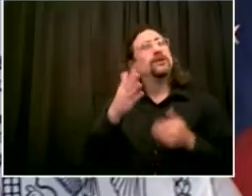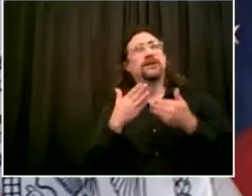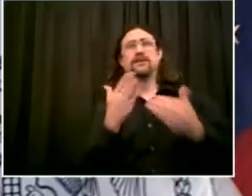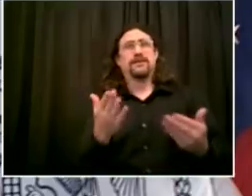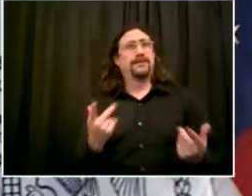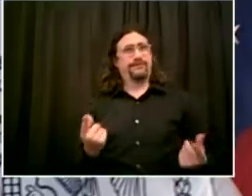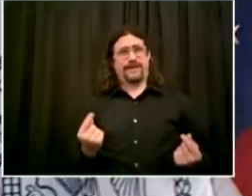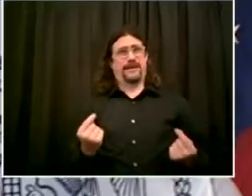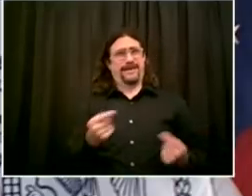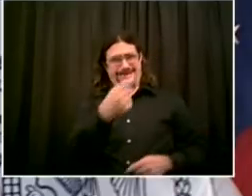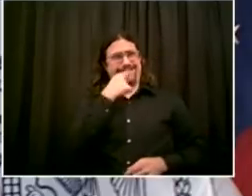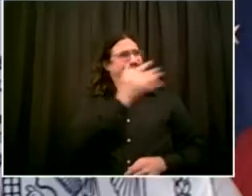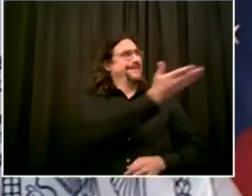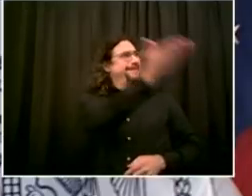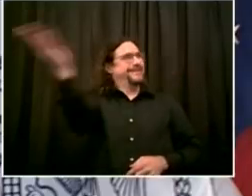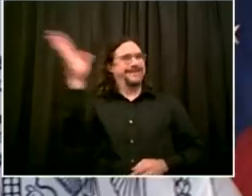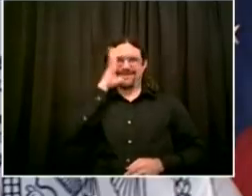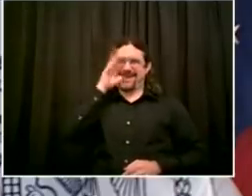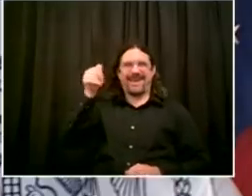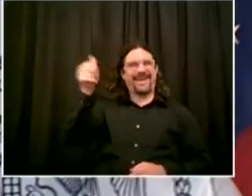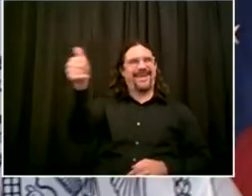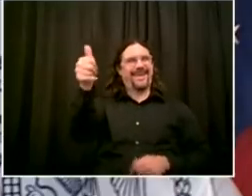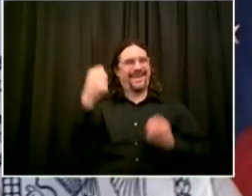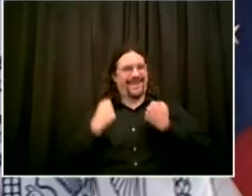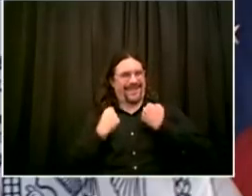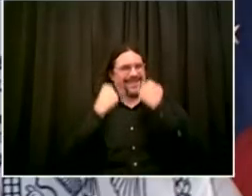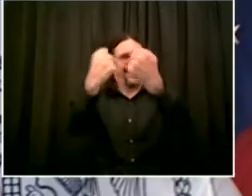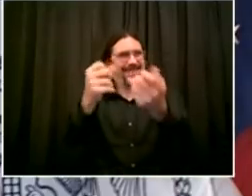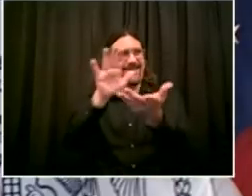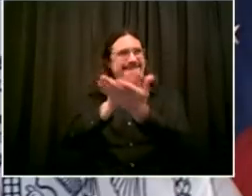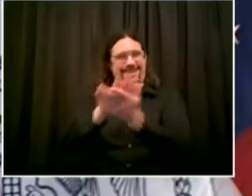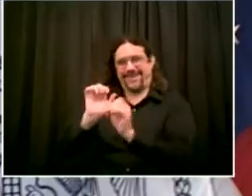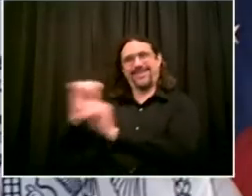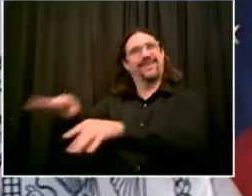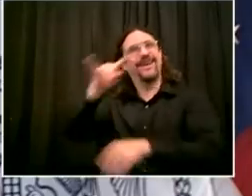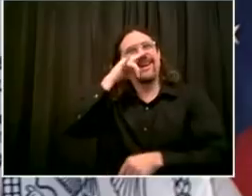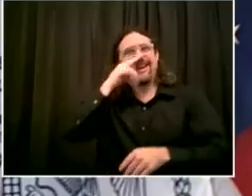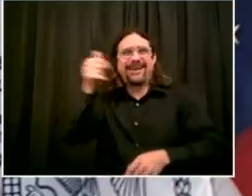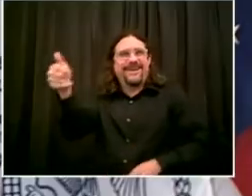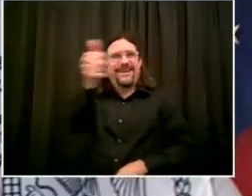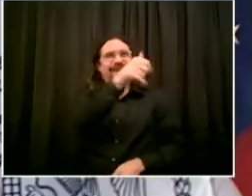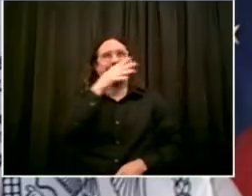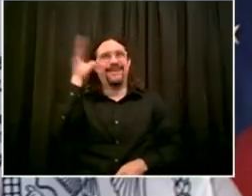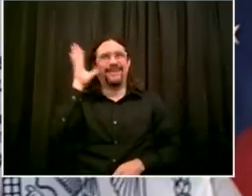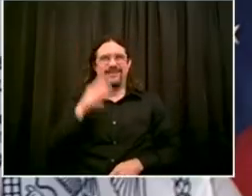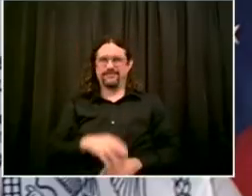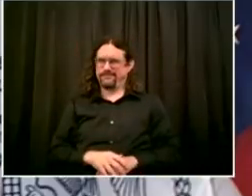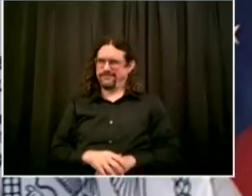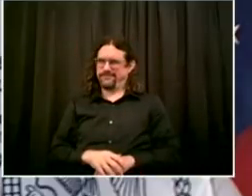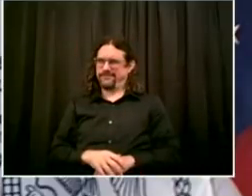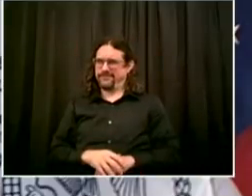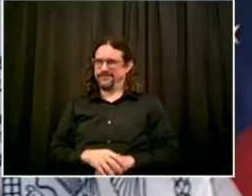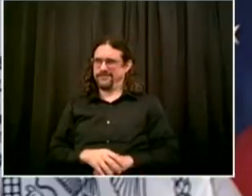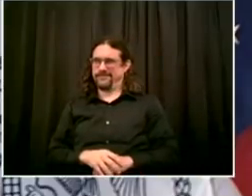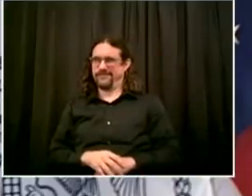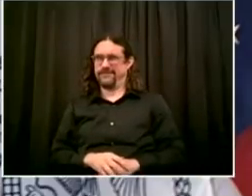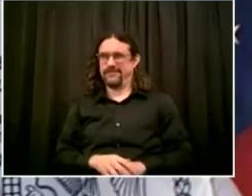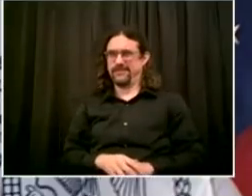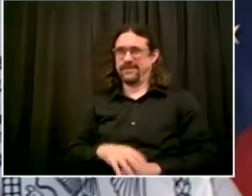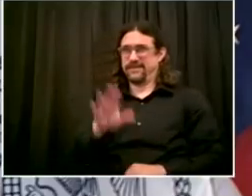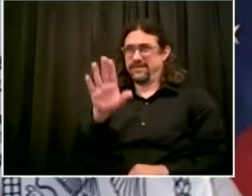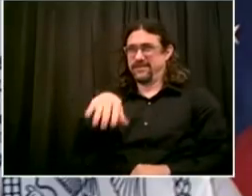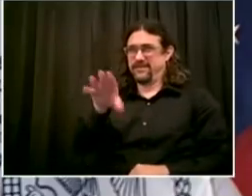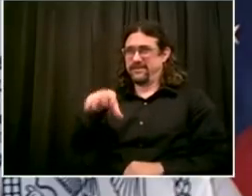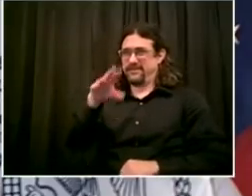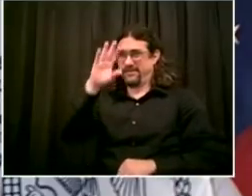day? Gersh, we are dealing with a pandemic. We don't have the ability to do what we would normally do with school buses because